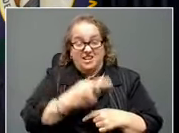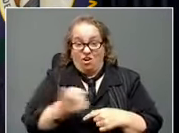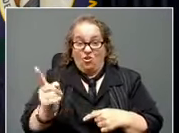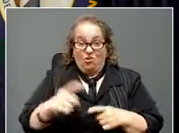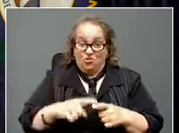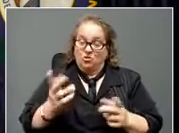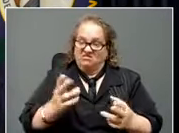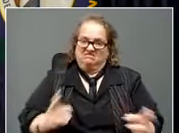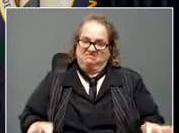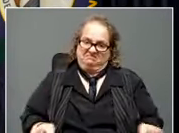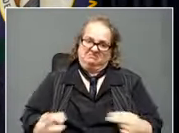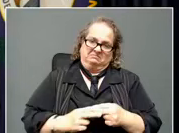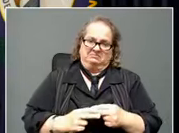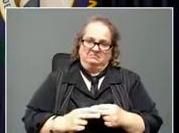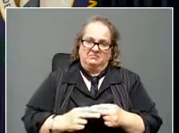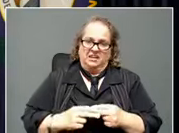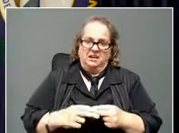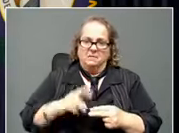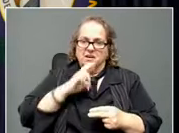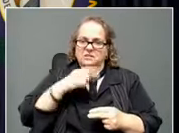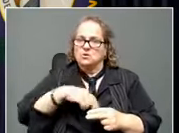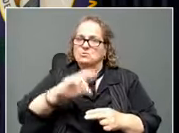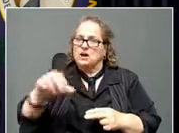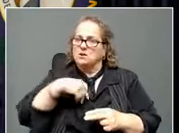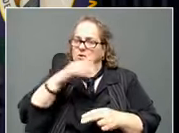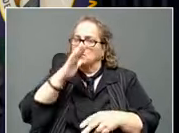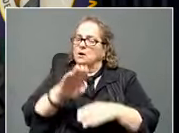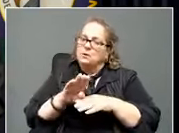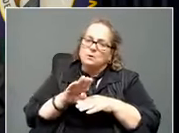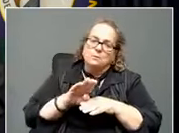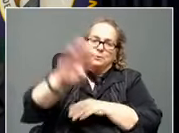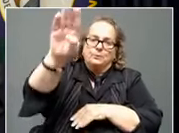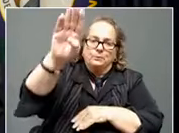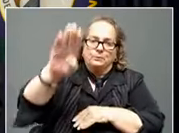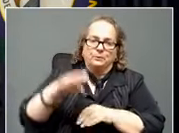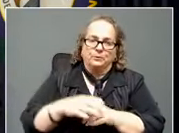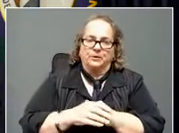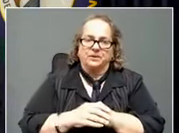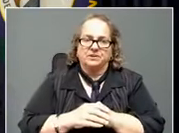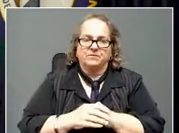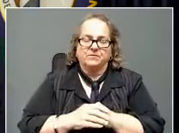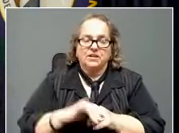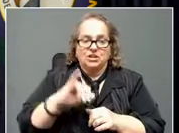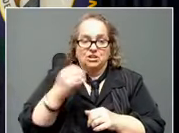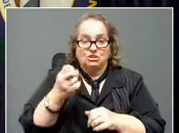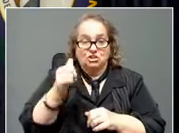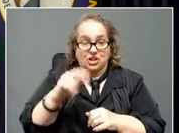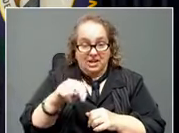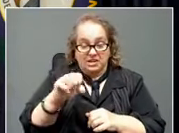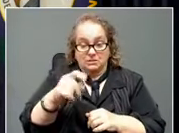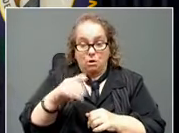really good places. Gene Sperling, who is coordinating and the implementation